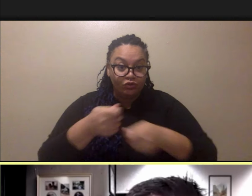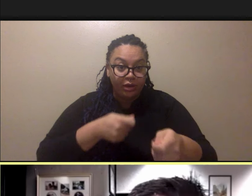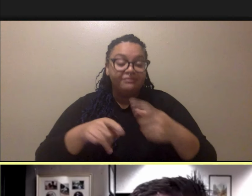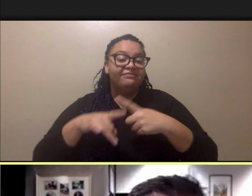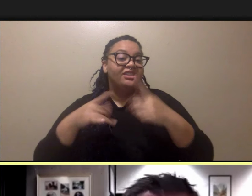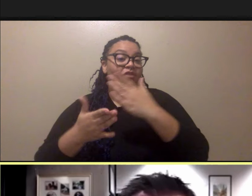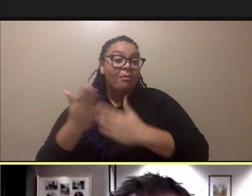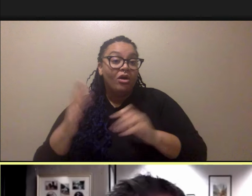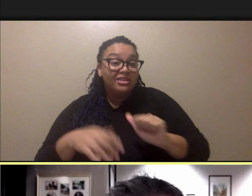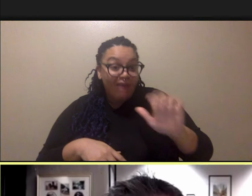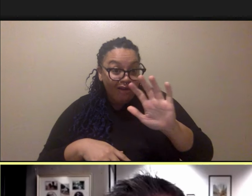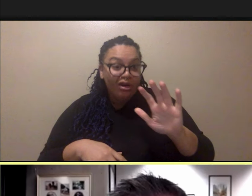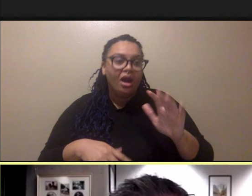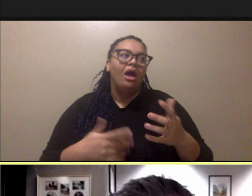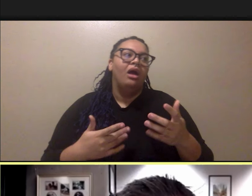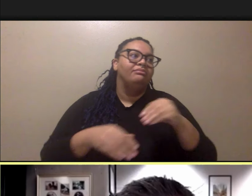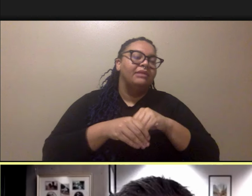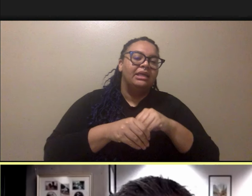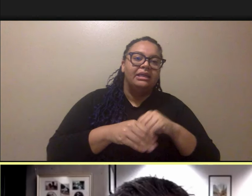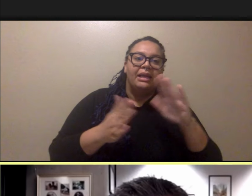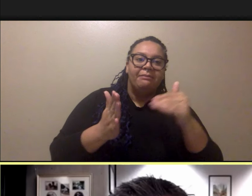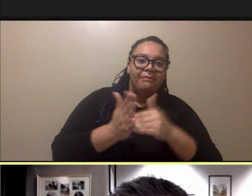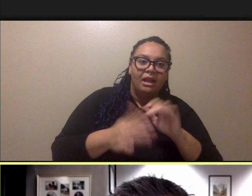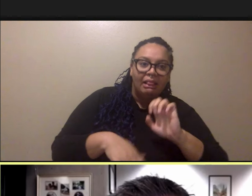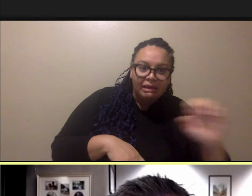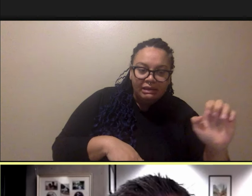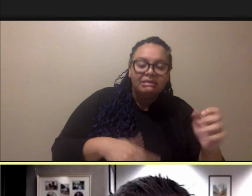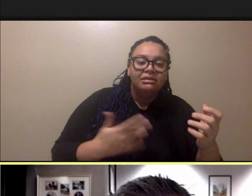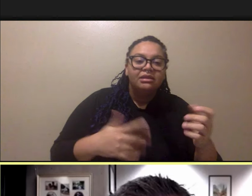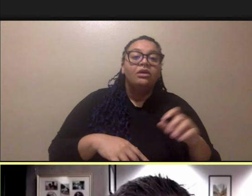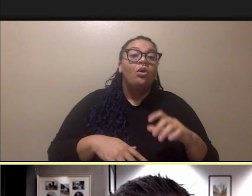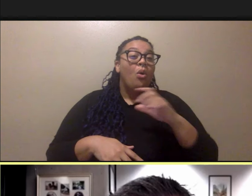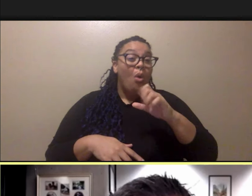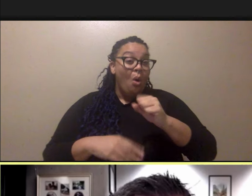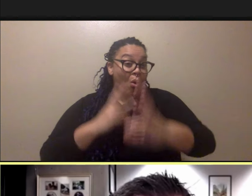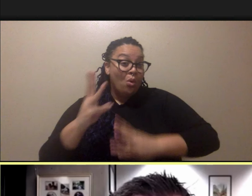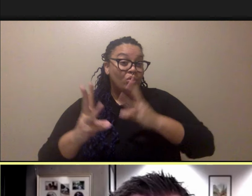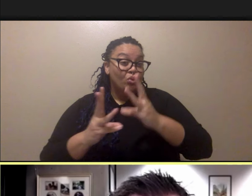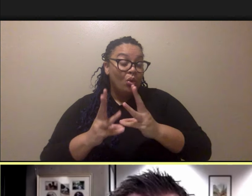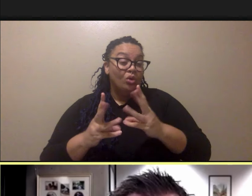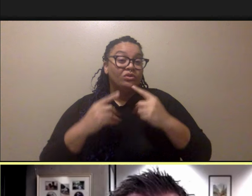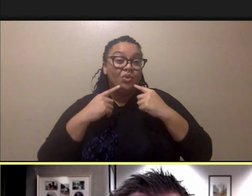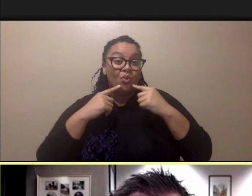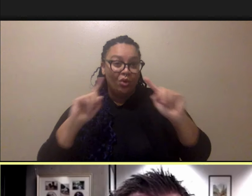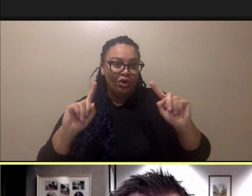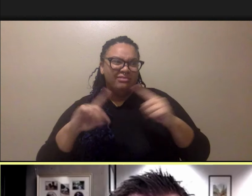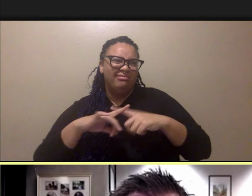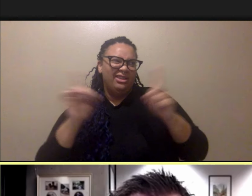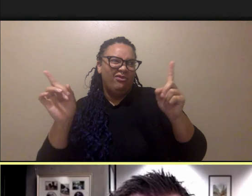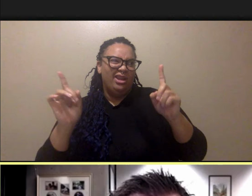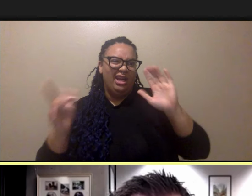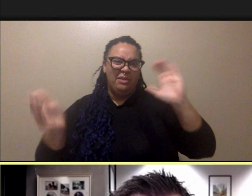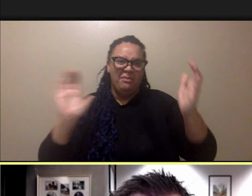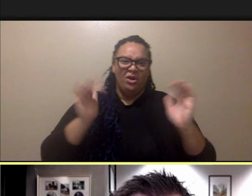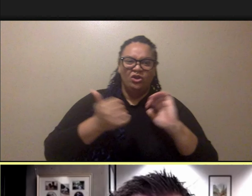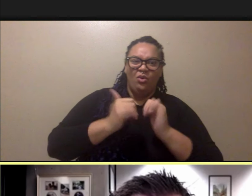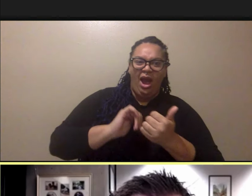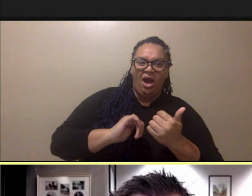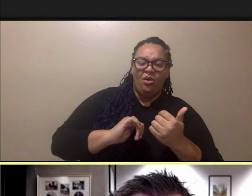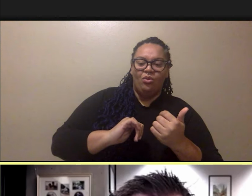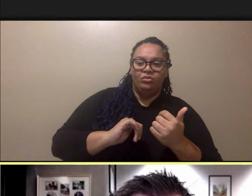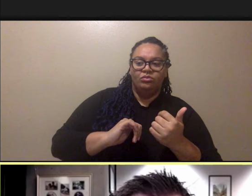from Egypt and the Middle East and so forth. This older world slavery worked different than what we think of as newer world slavery.